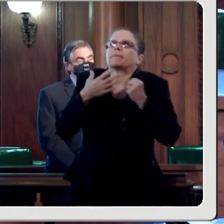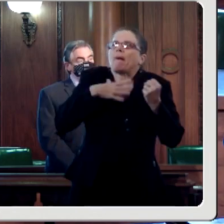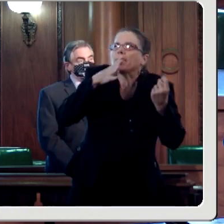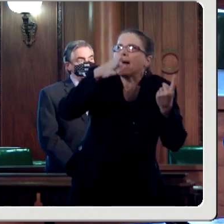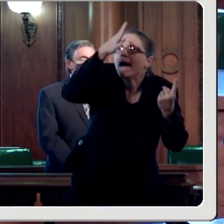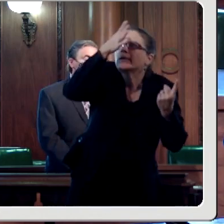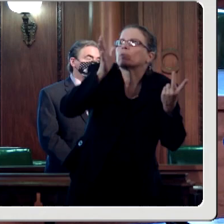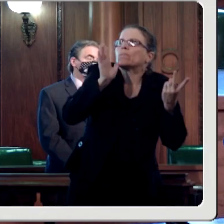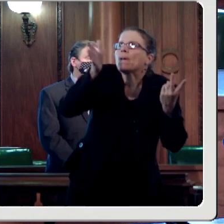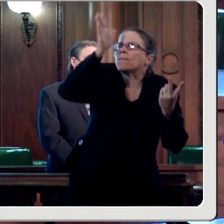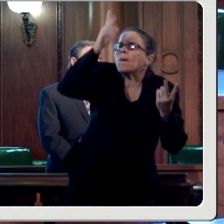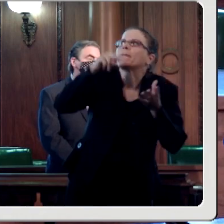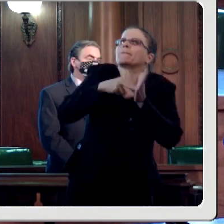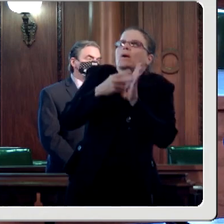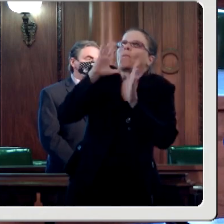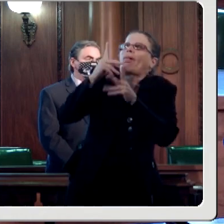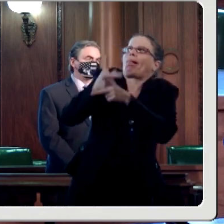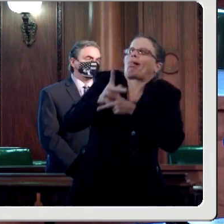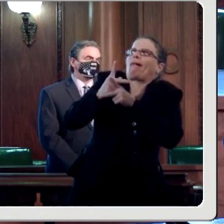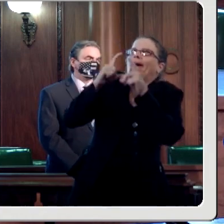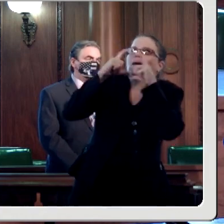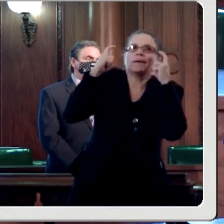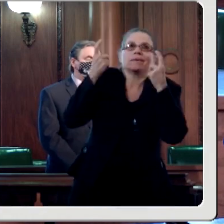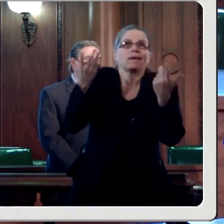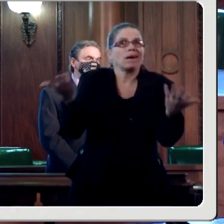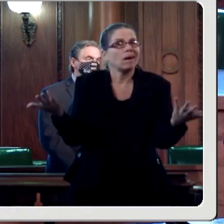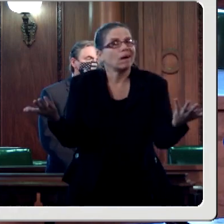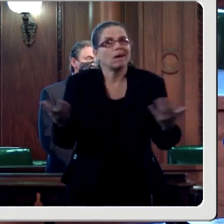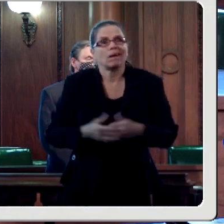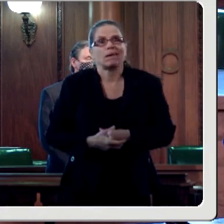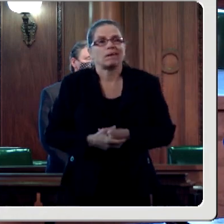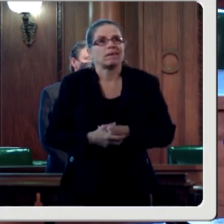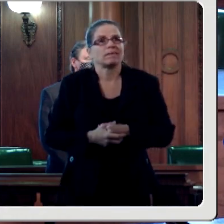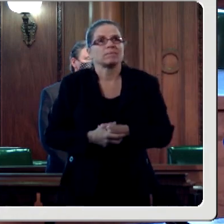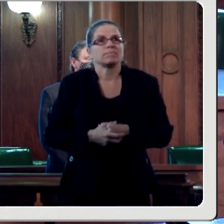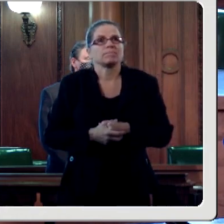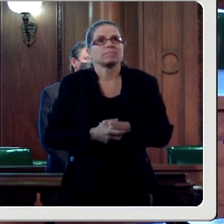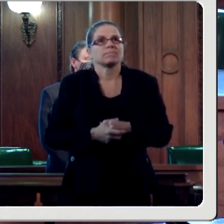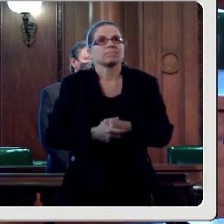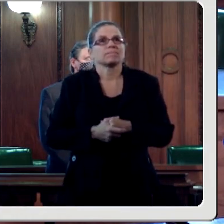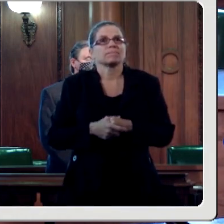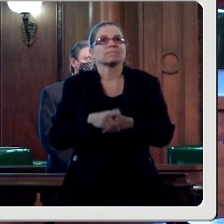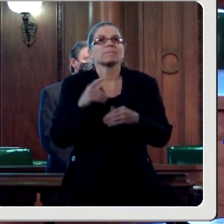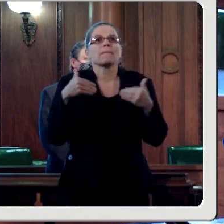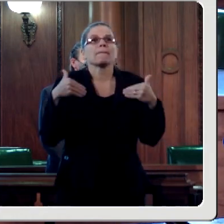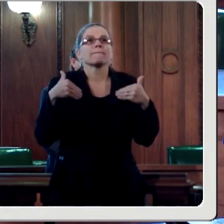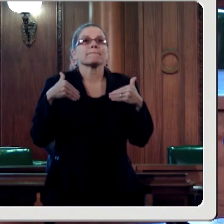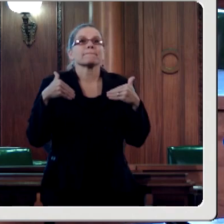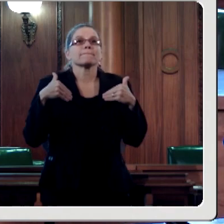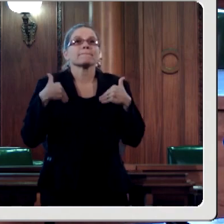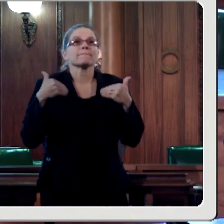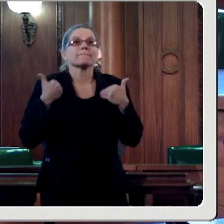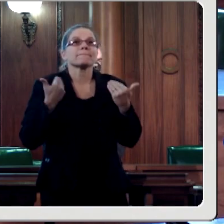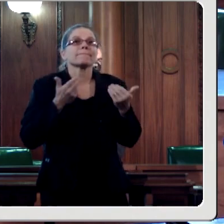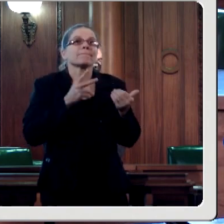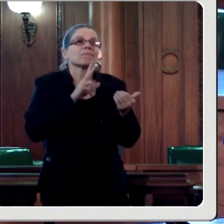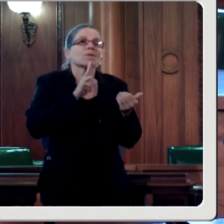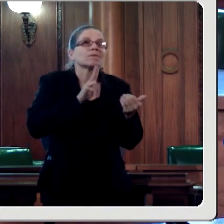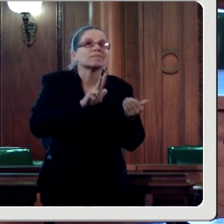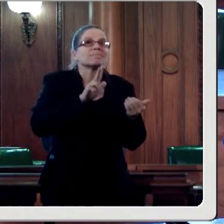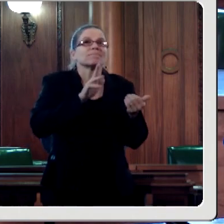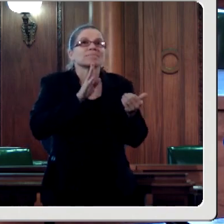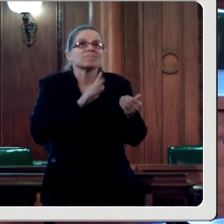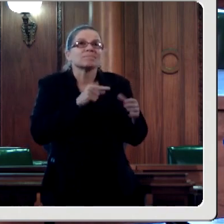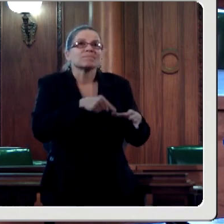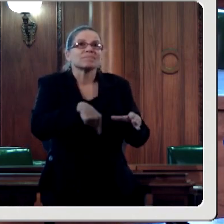safe. Also, the number of children, young children, and I really tried to focus on the 13 young